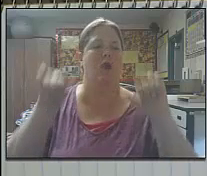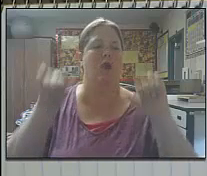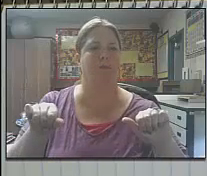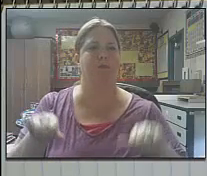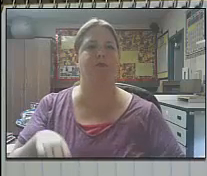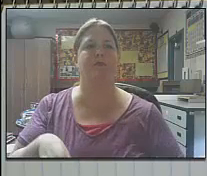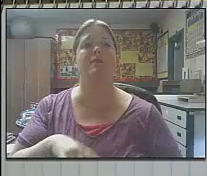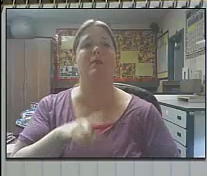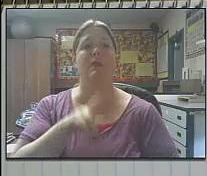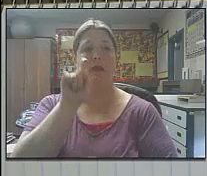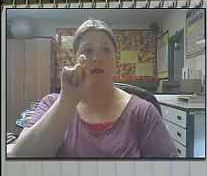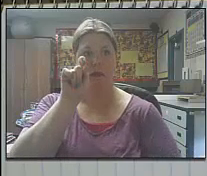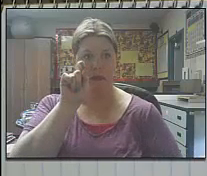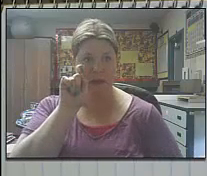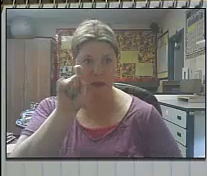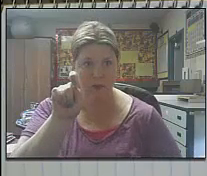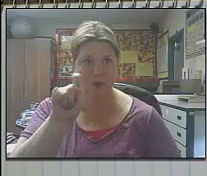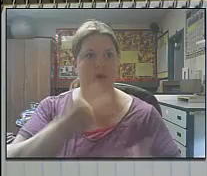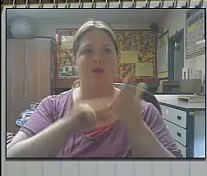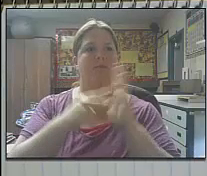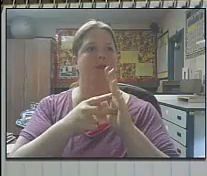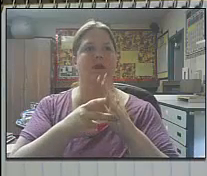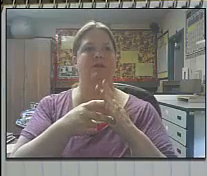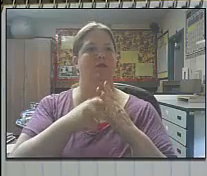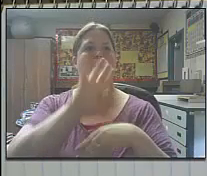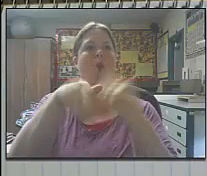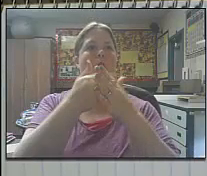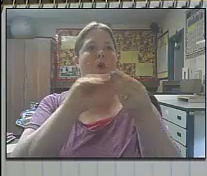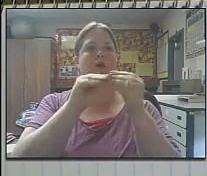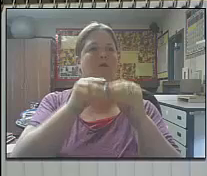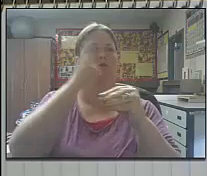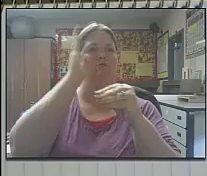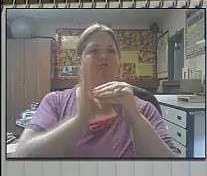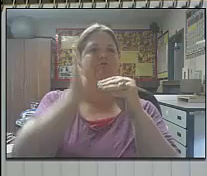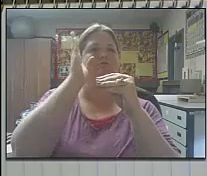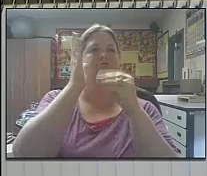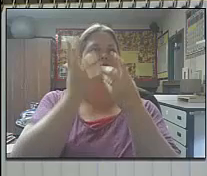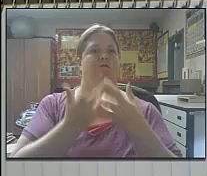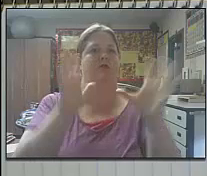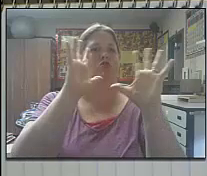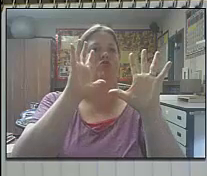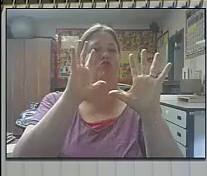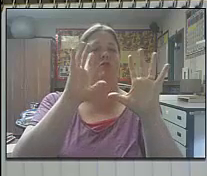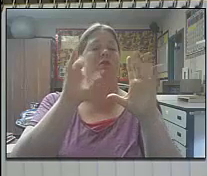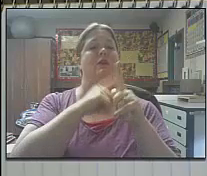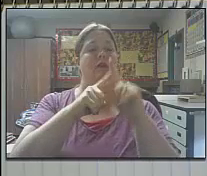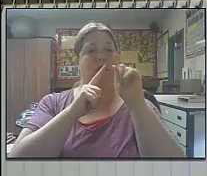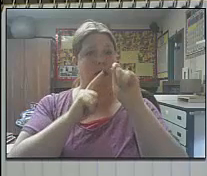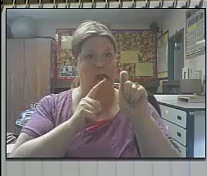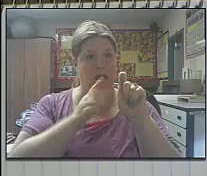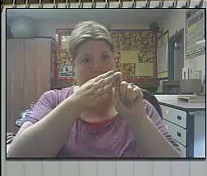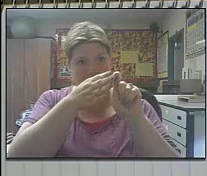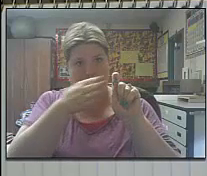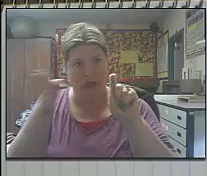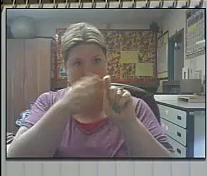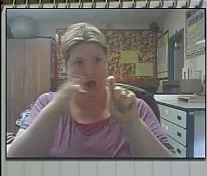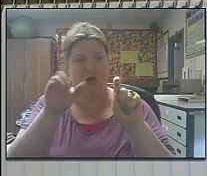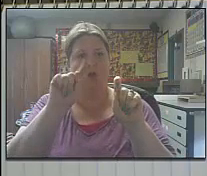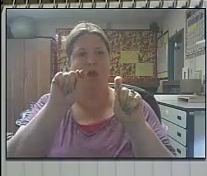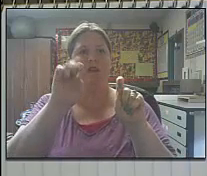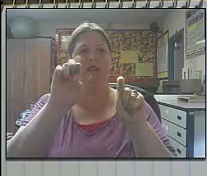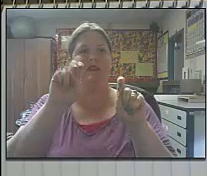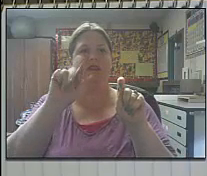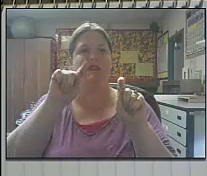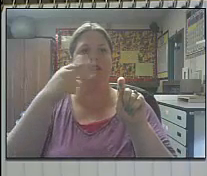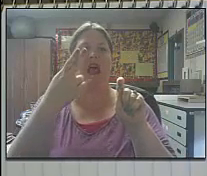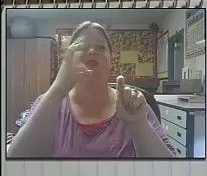whole numbers. Once you go on this side of the decimal, you're going to have tenths,